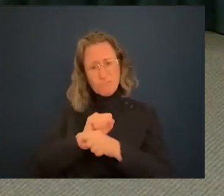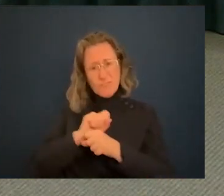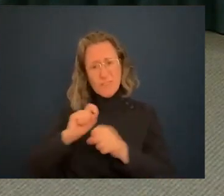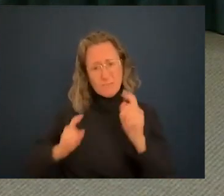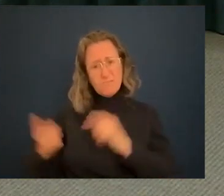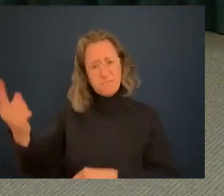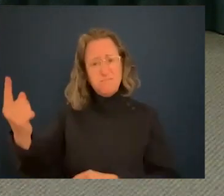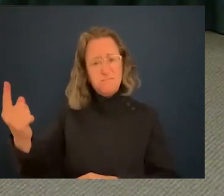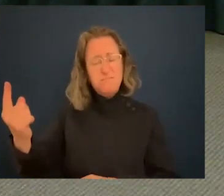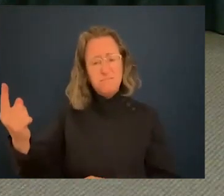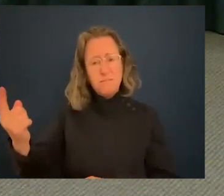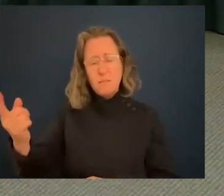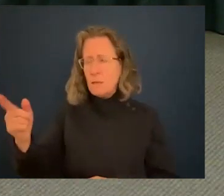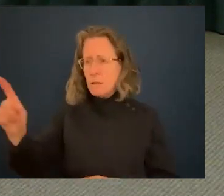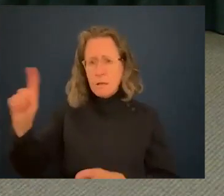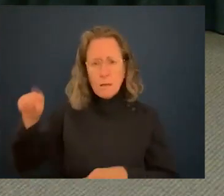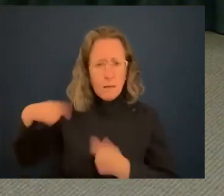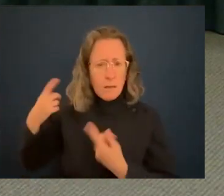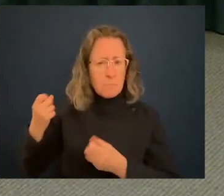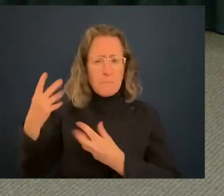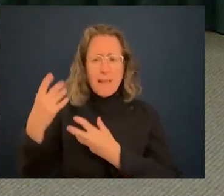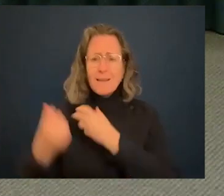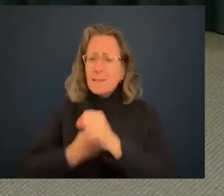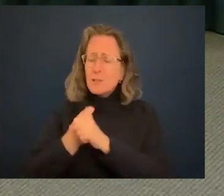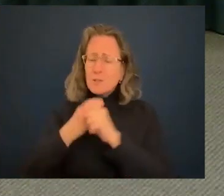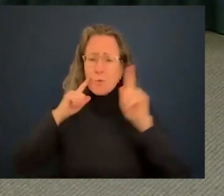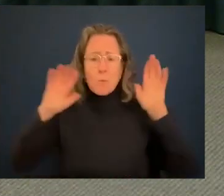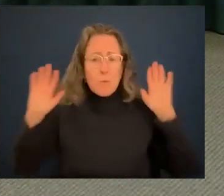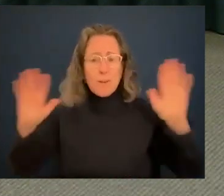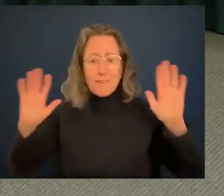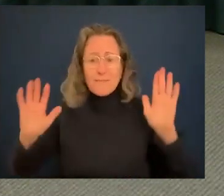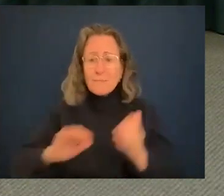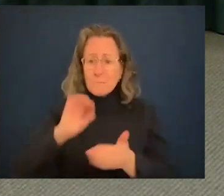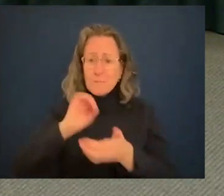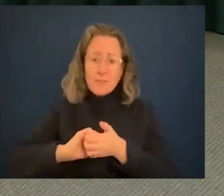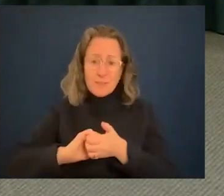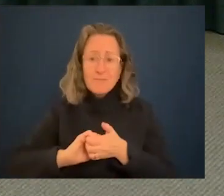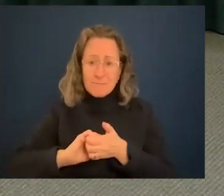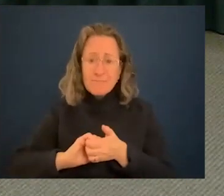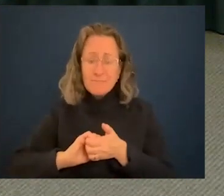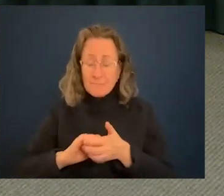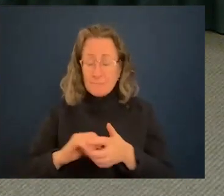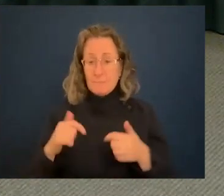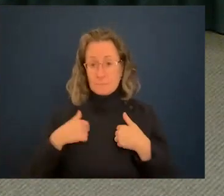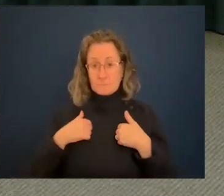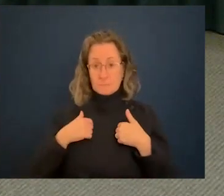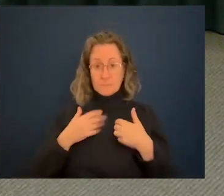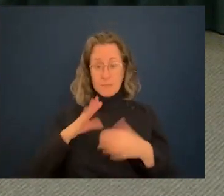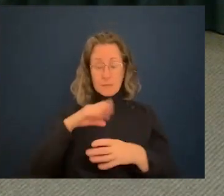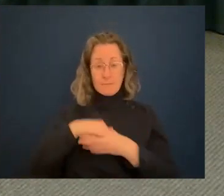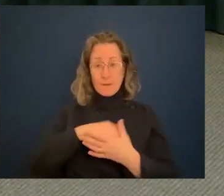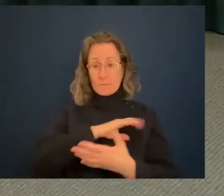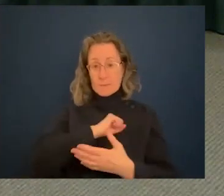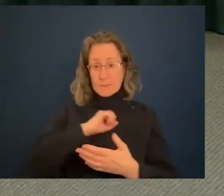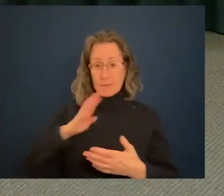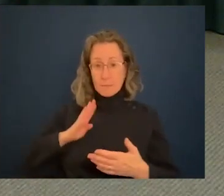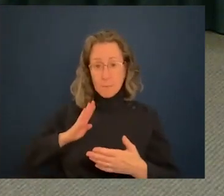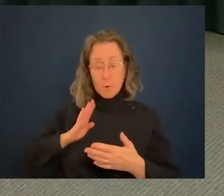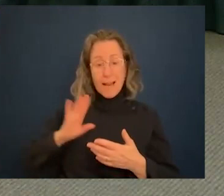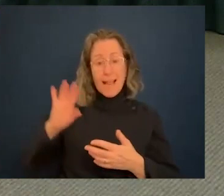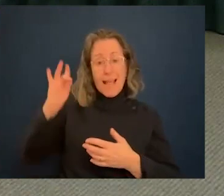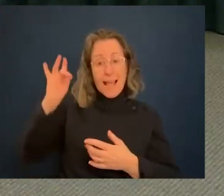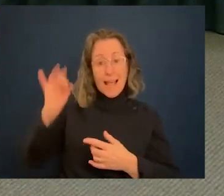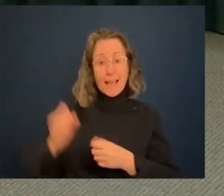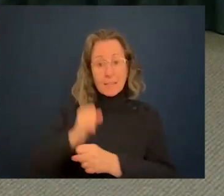when they have been a terrific partner and I certainly know in my eight years of service on the board it was never